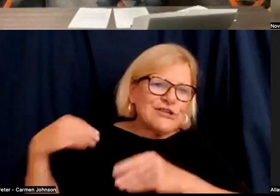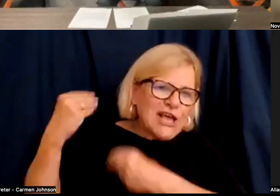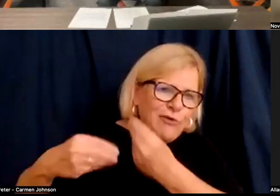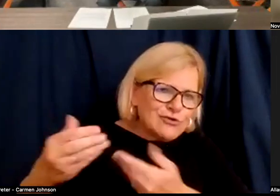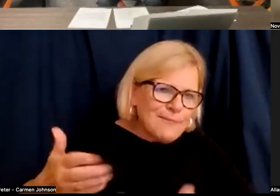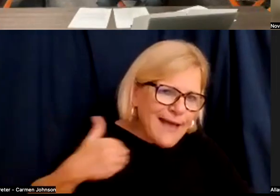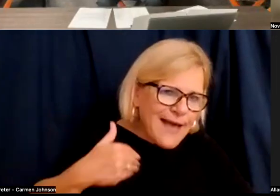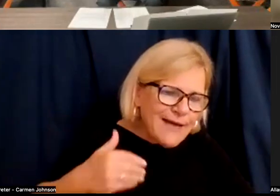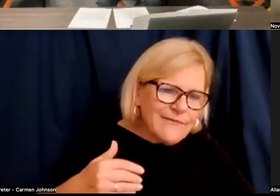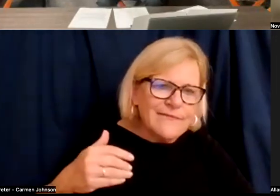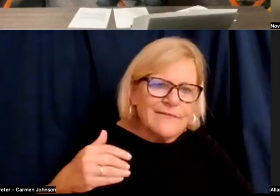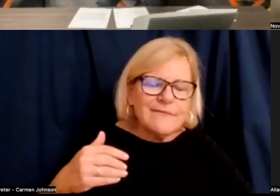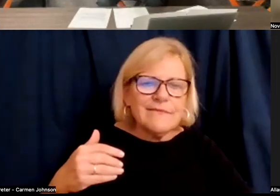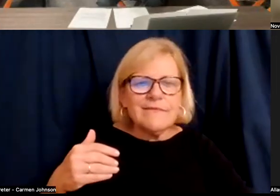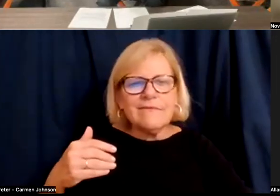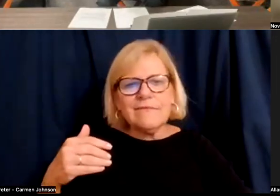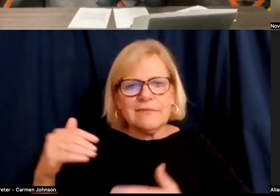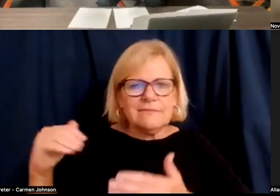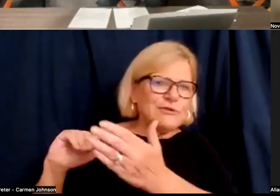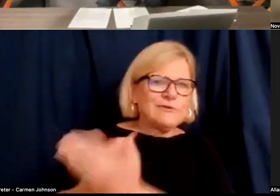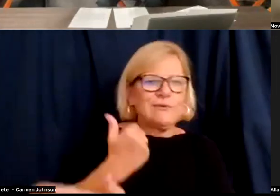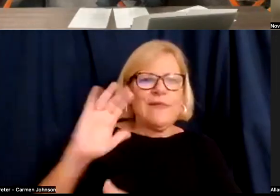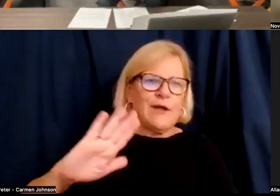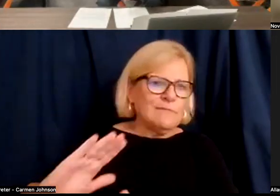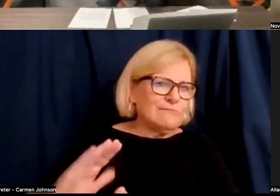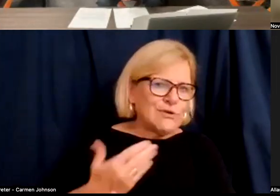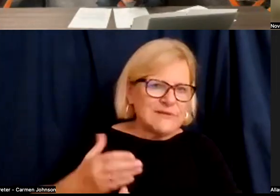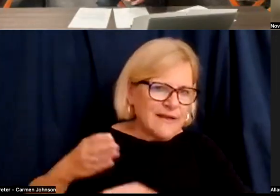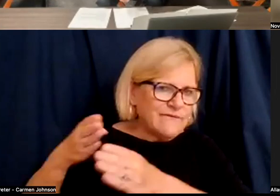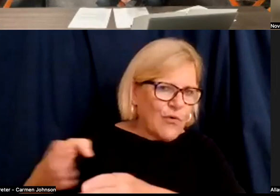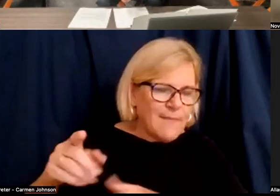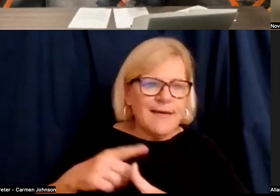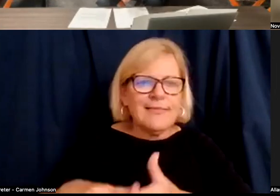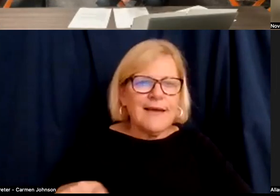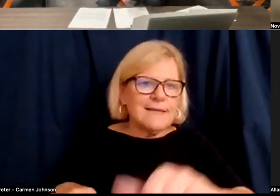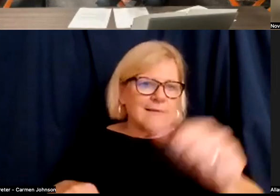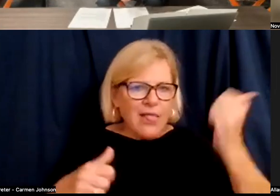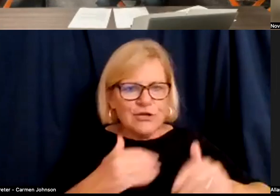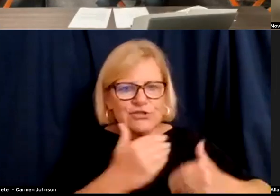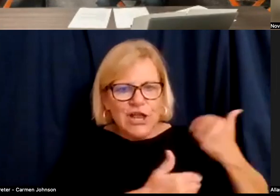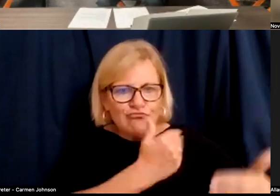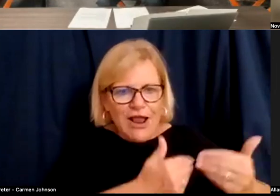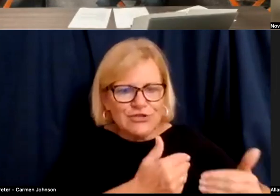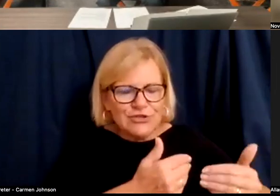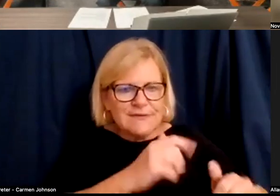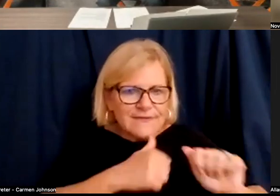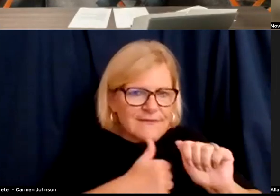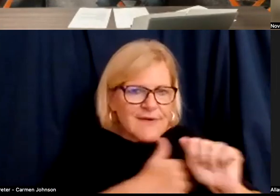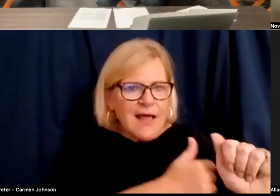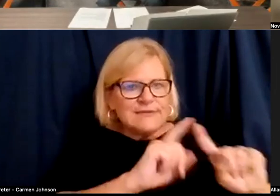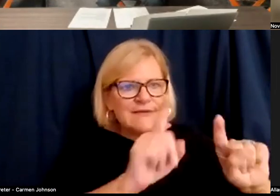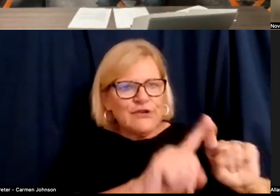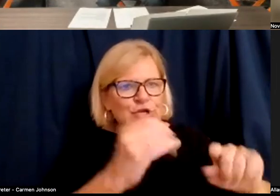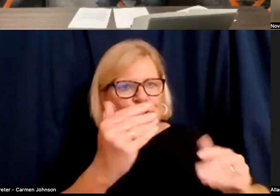have been groundbreaking in their music form, and then another generation that comes along with all these other